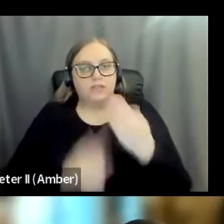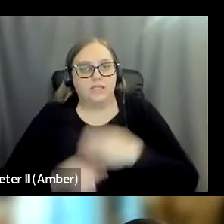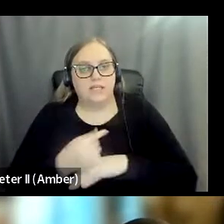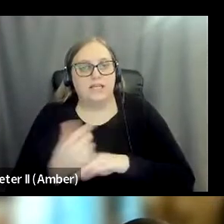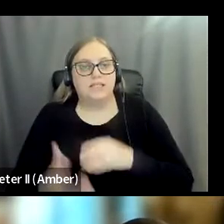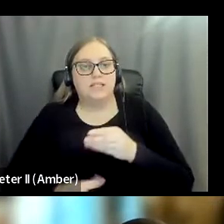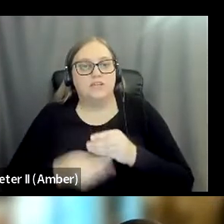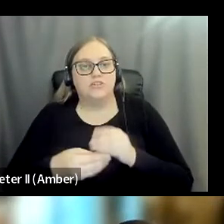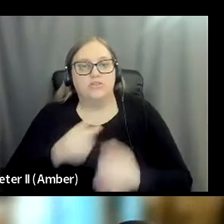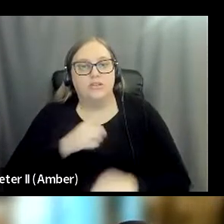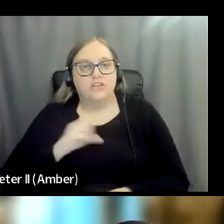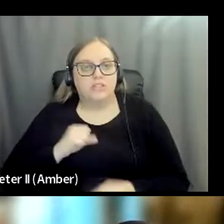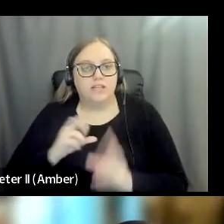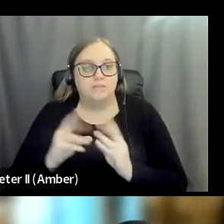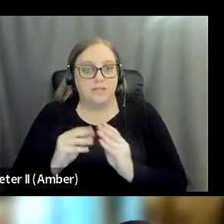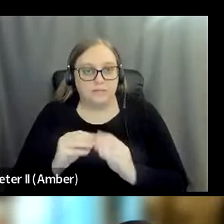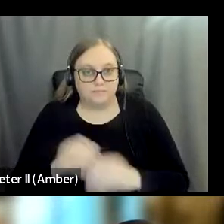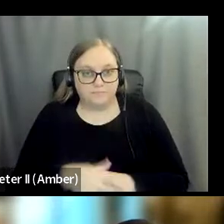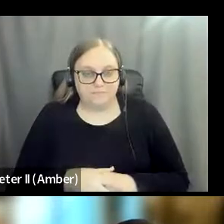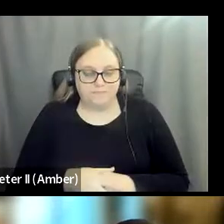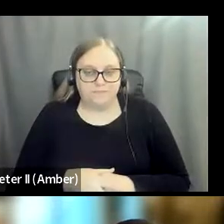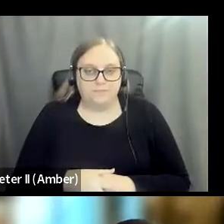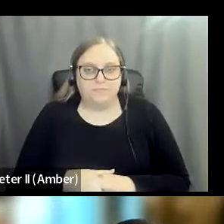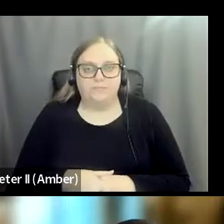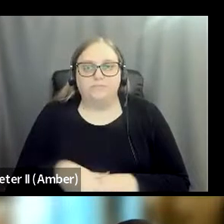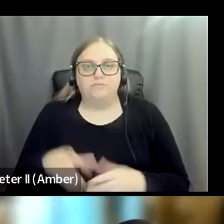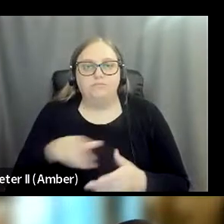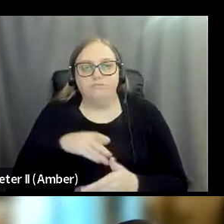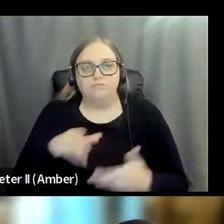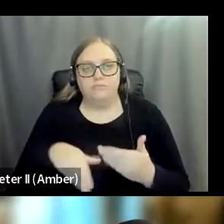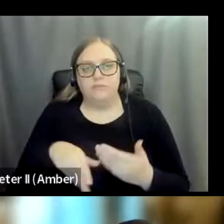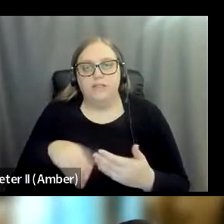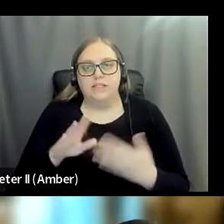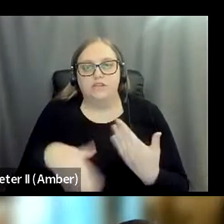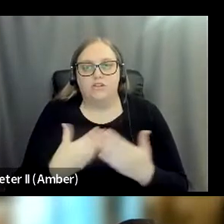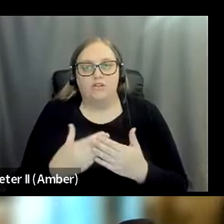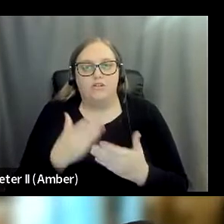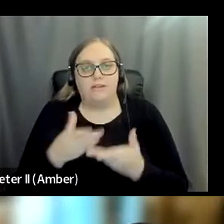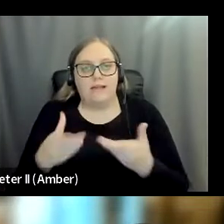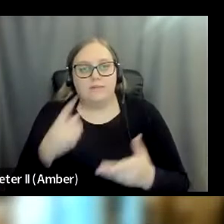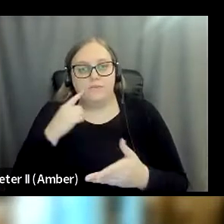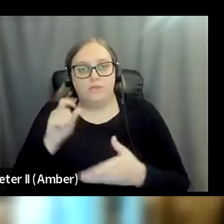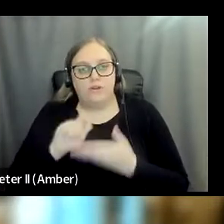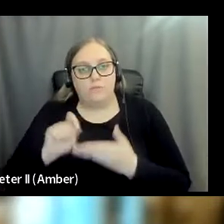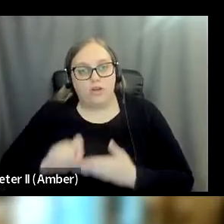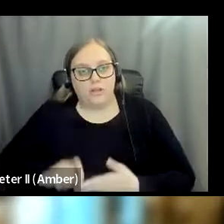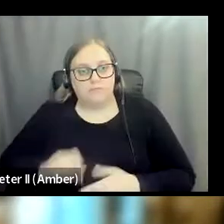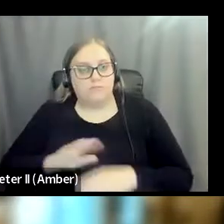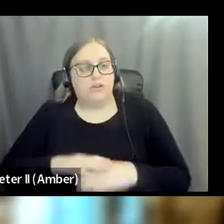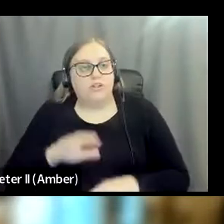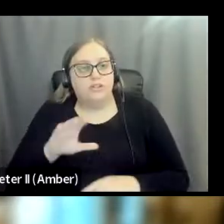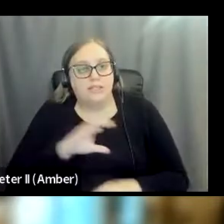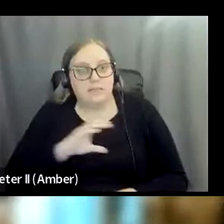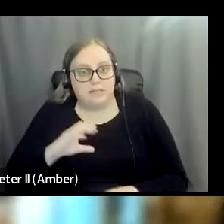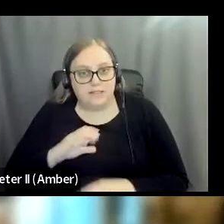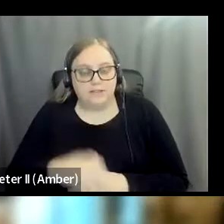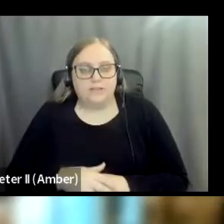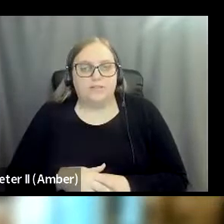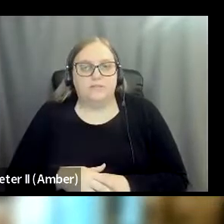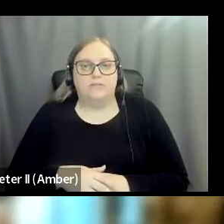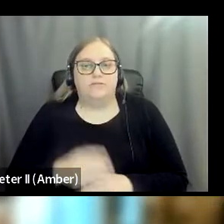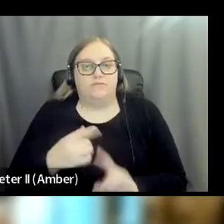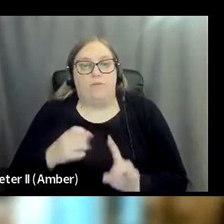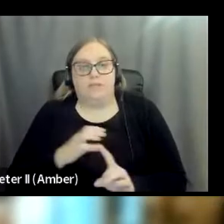additional legislative meeting. That completes items for markup in the committee, by the